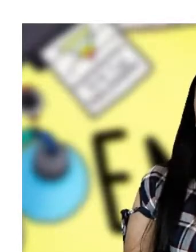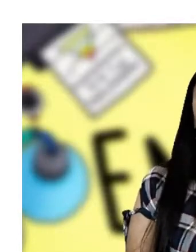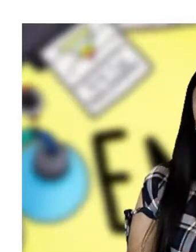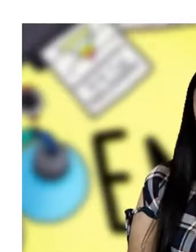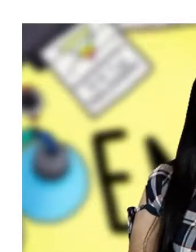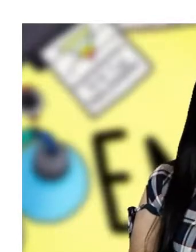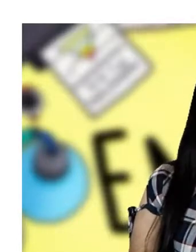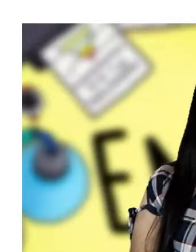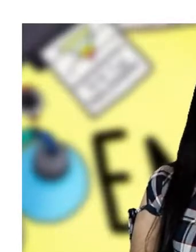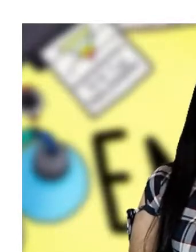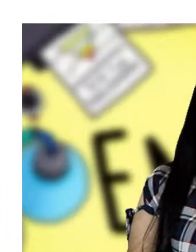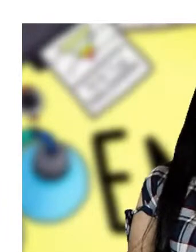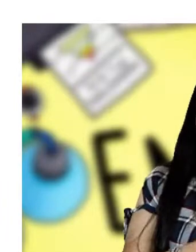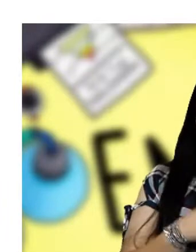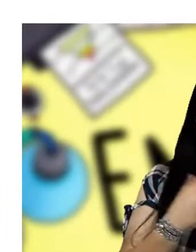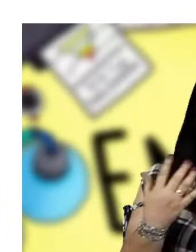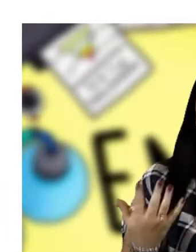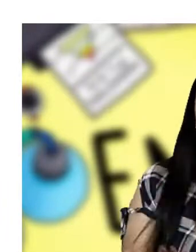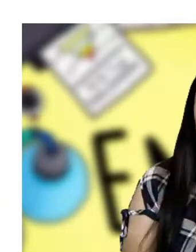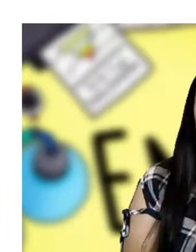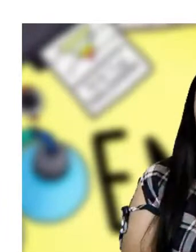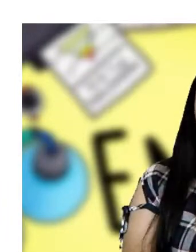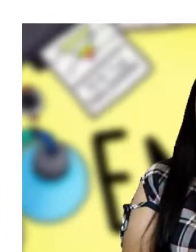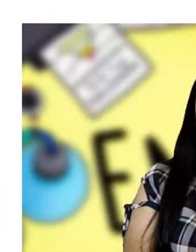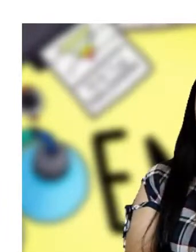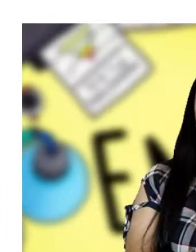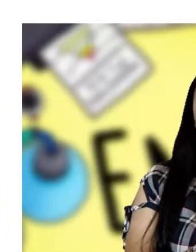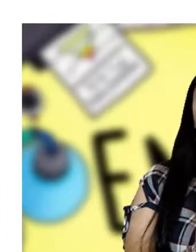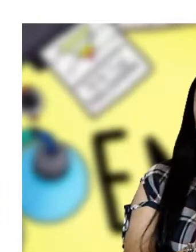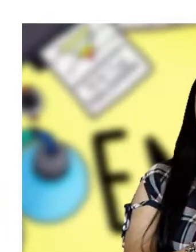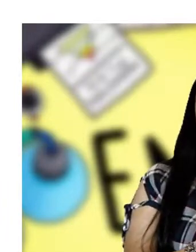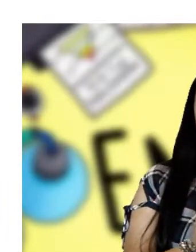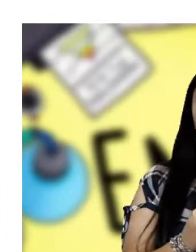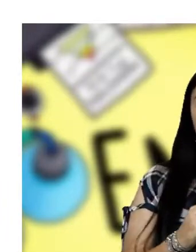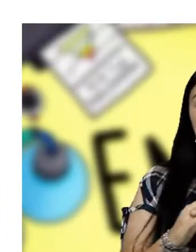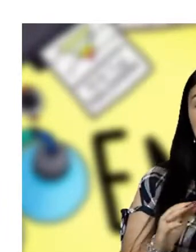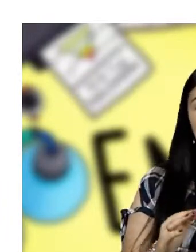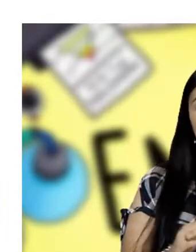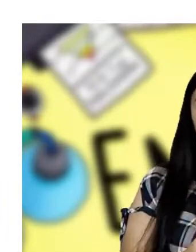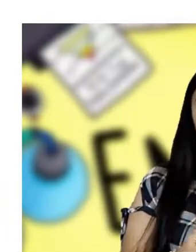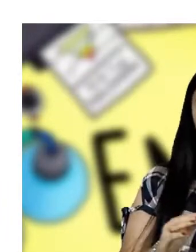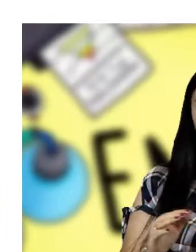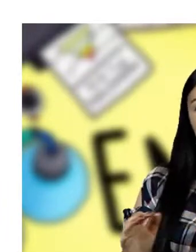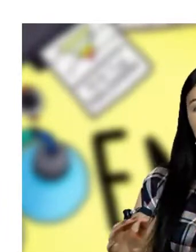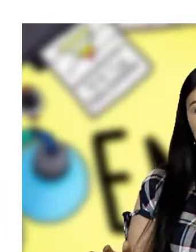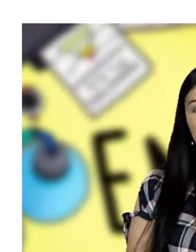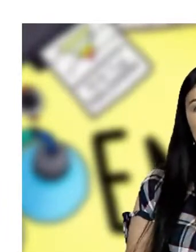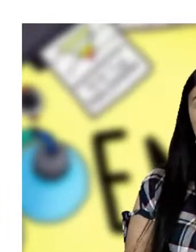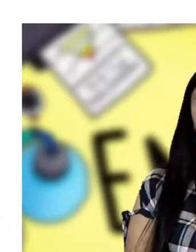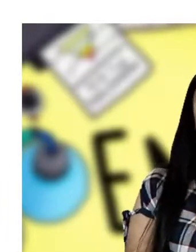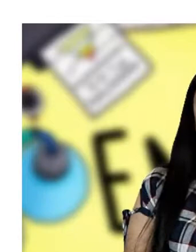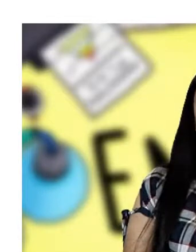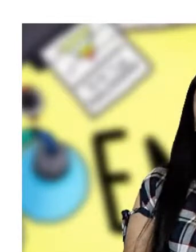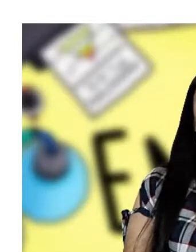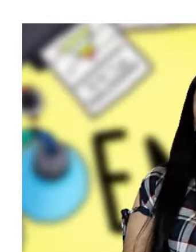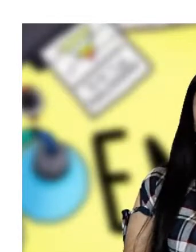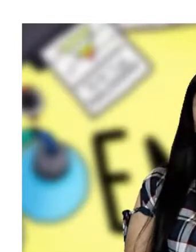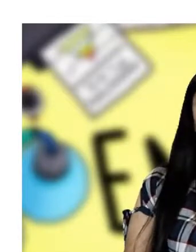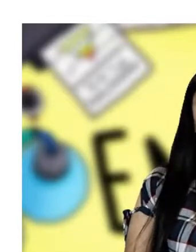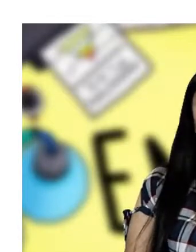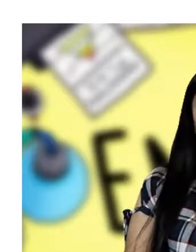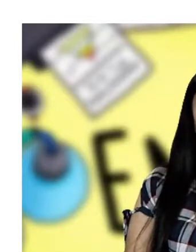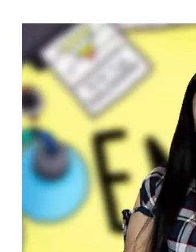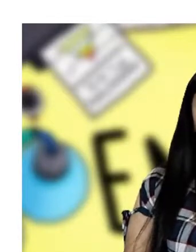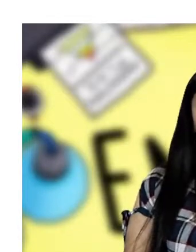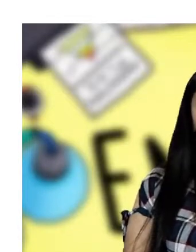pill. Yes, you should take a pill, or you should go to the doctor, or you should relax, you have some rest, yeah? That